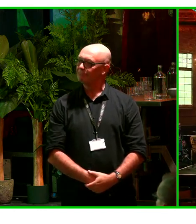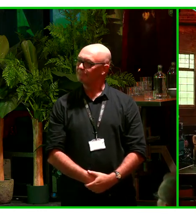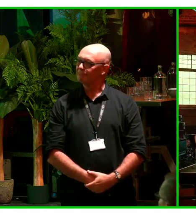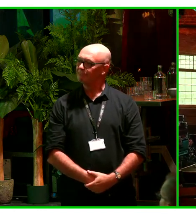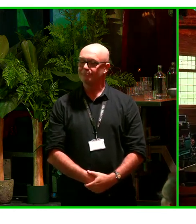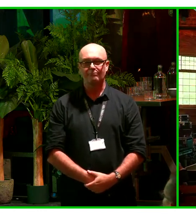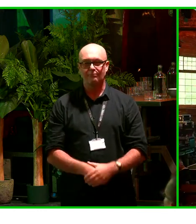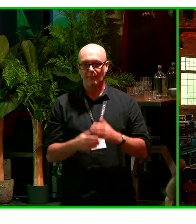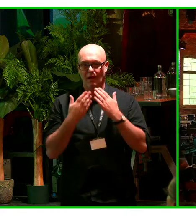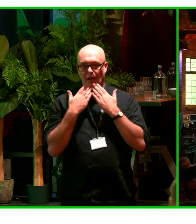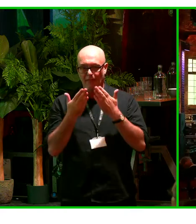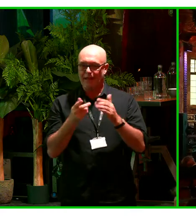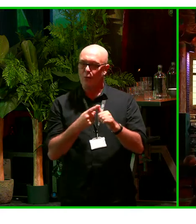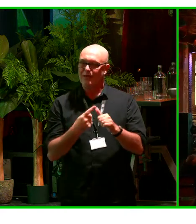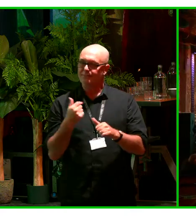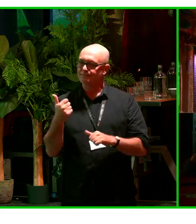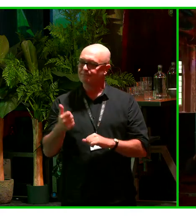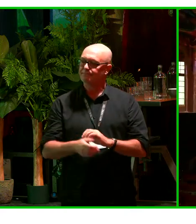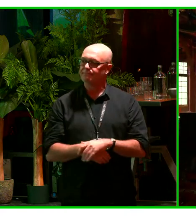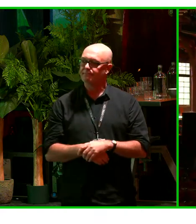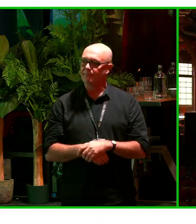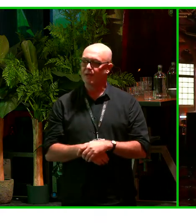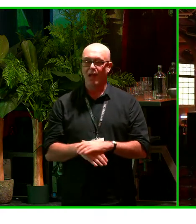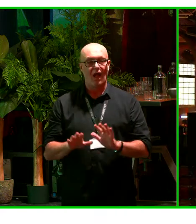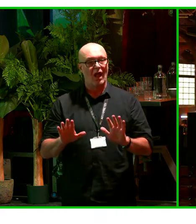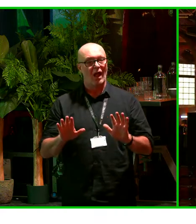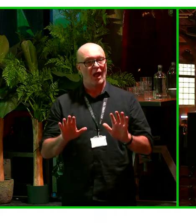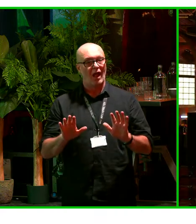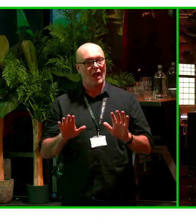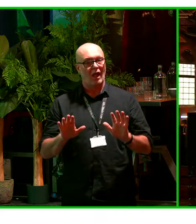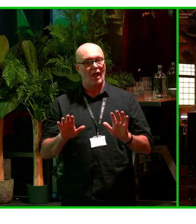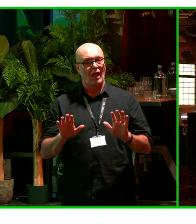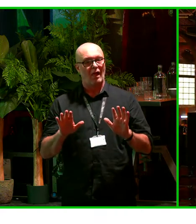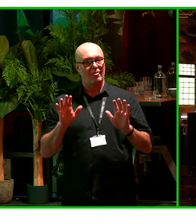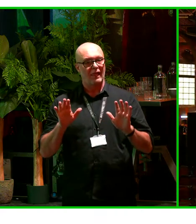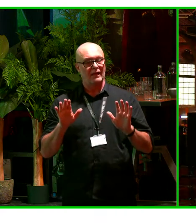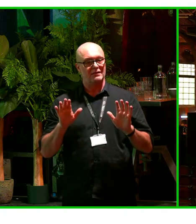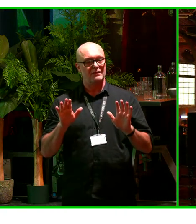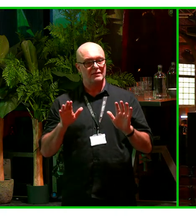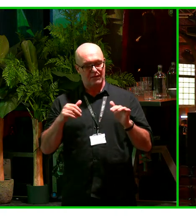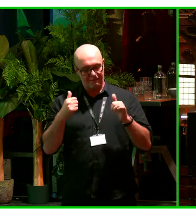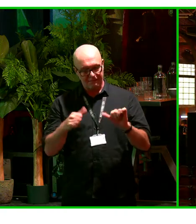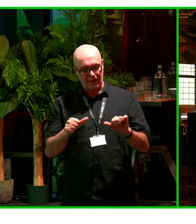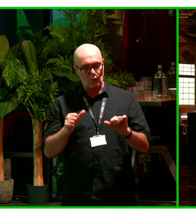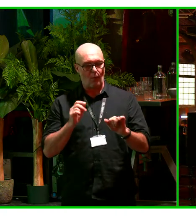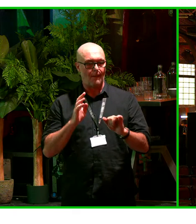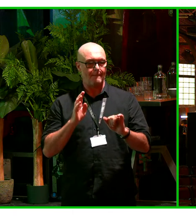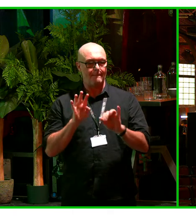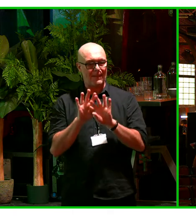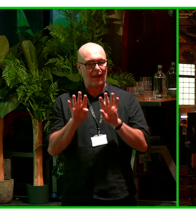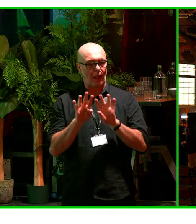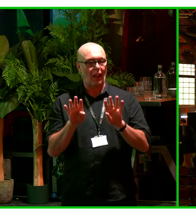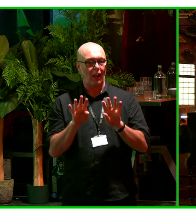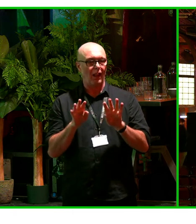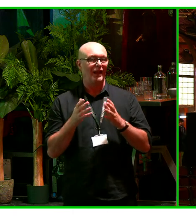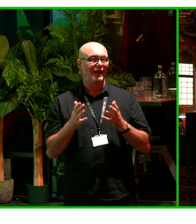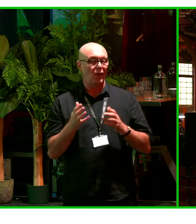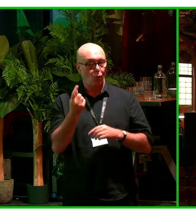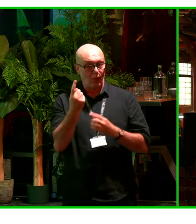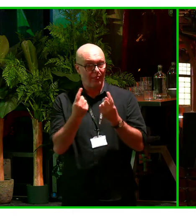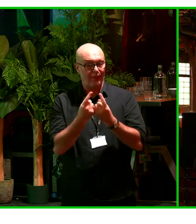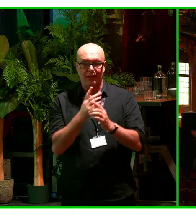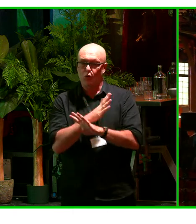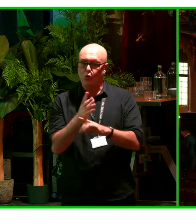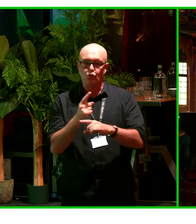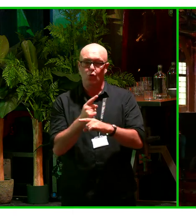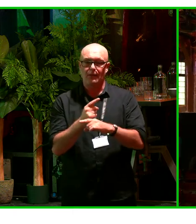Thanks very much, Andy. Right, that brings us to the end of our final panel session. And one thing we haven't touched on